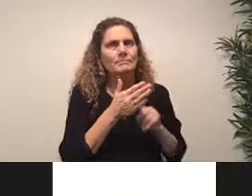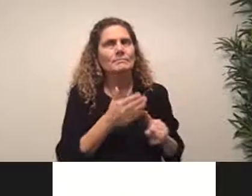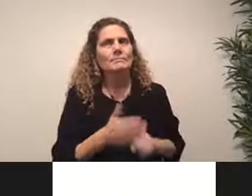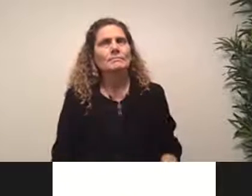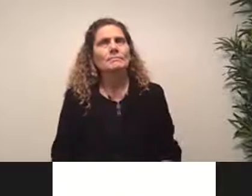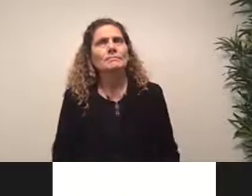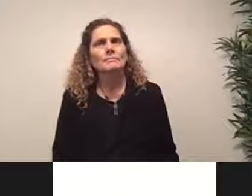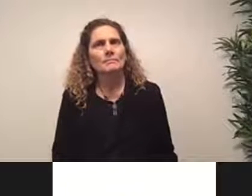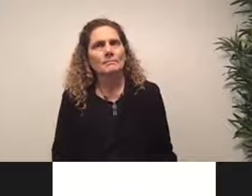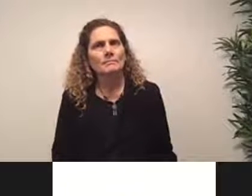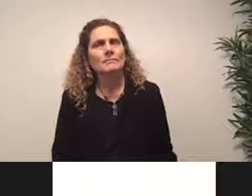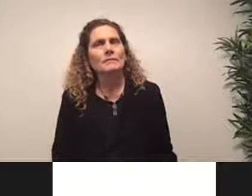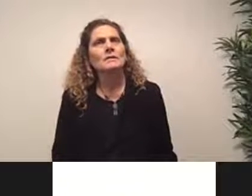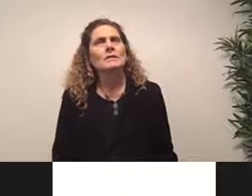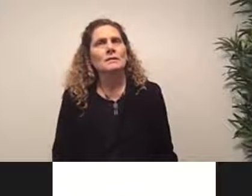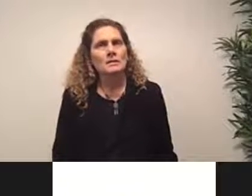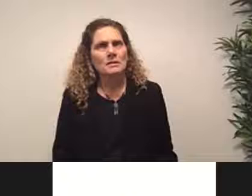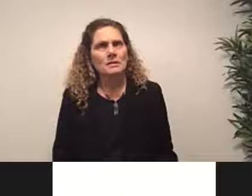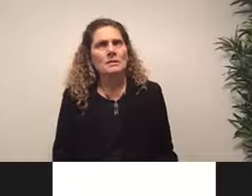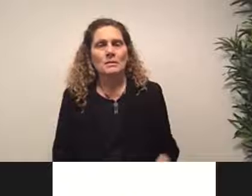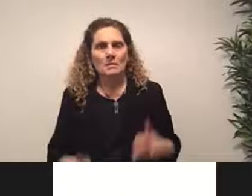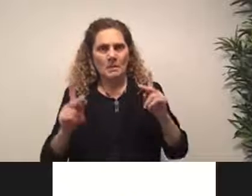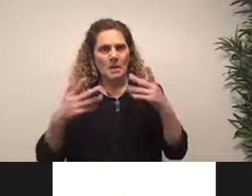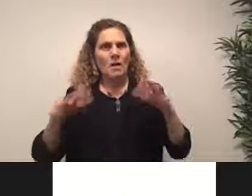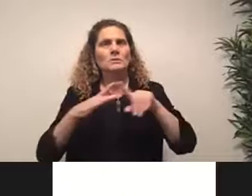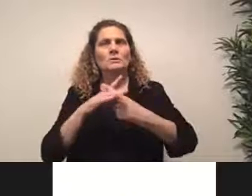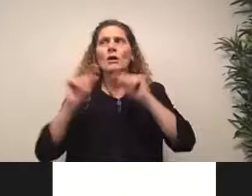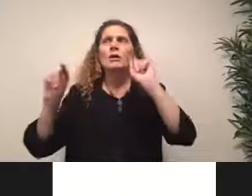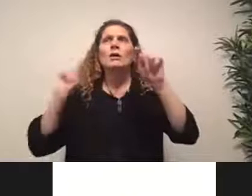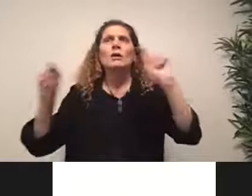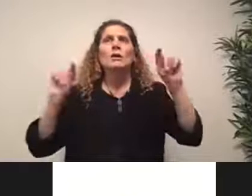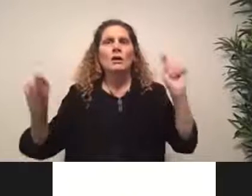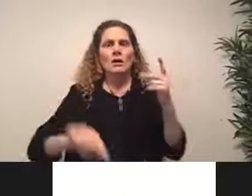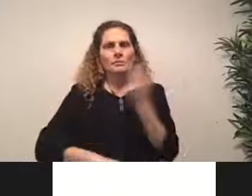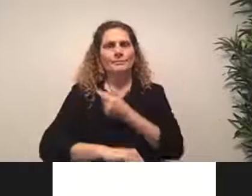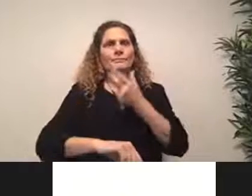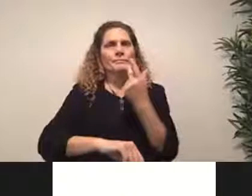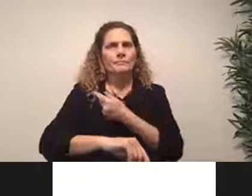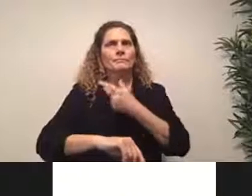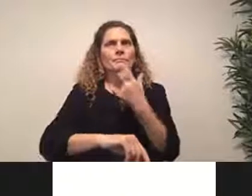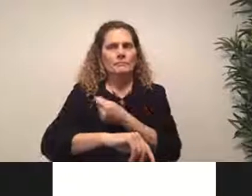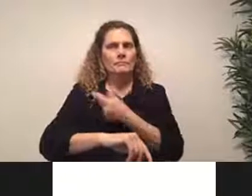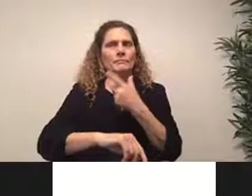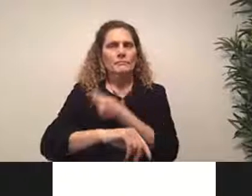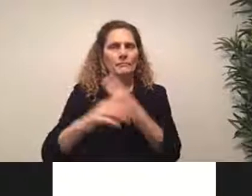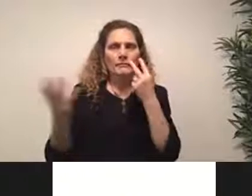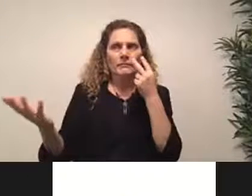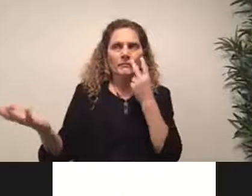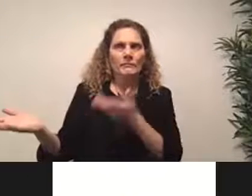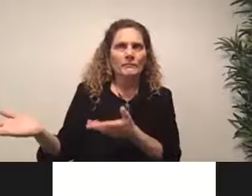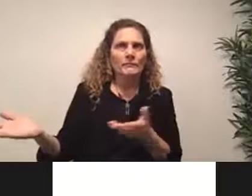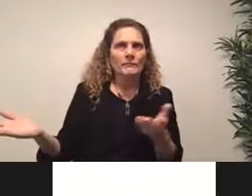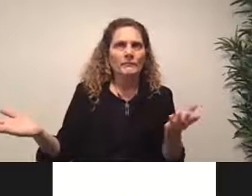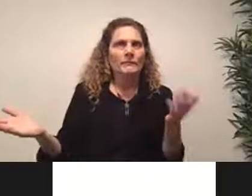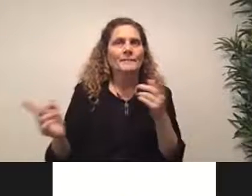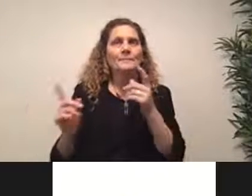the Pfizer vaccination, it is unclear at this point as to whether that would stop you from spreading. What does that mean? To cut to